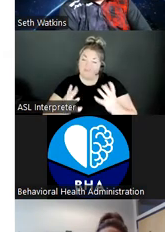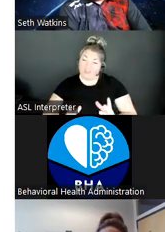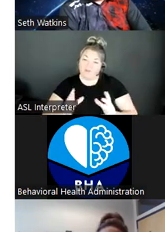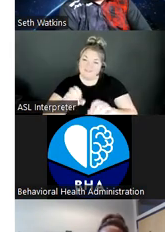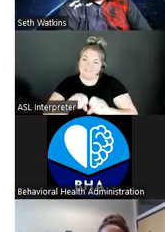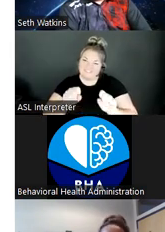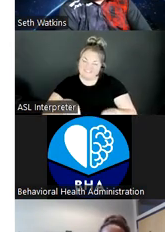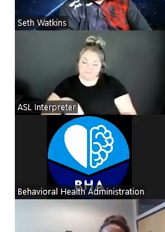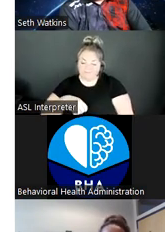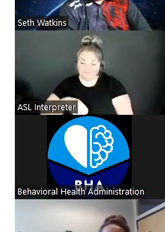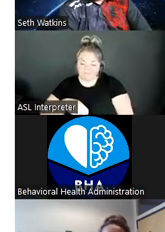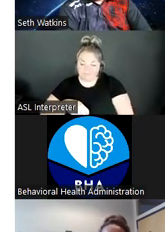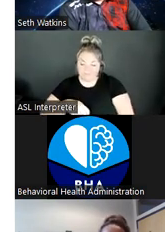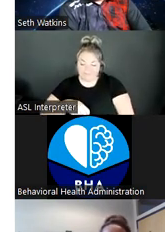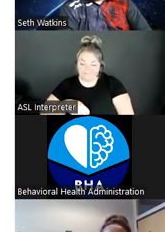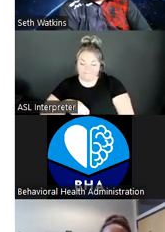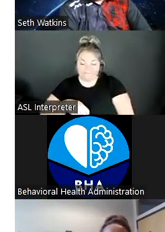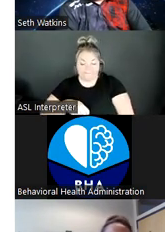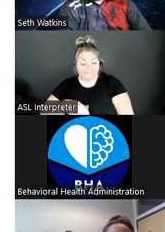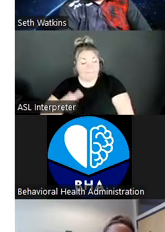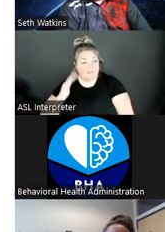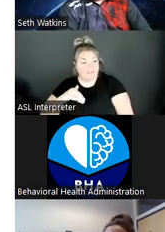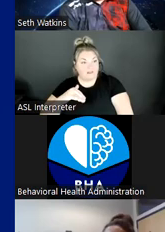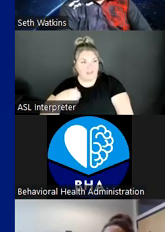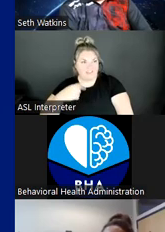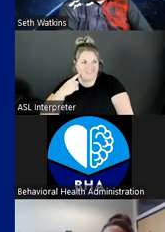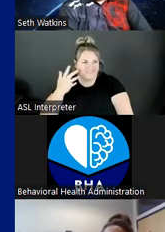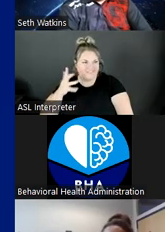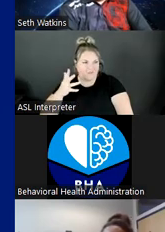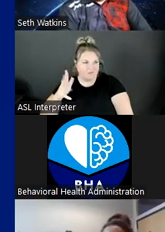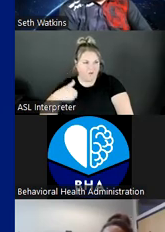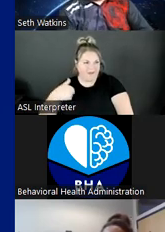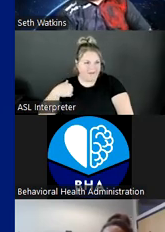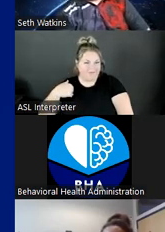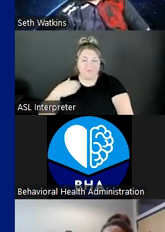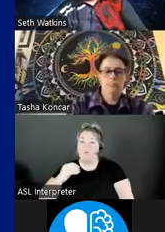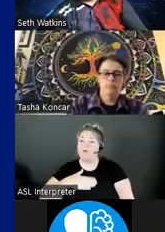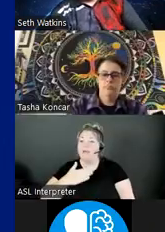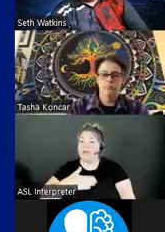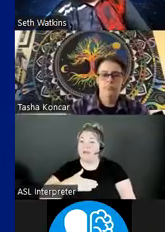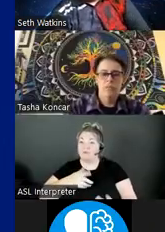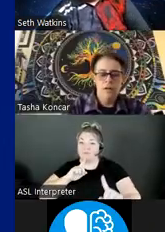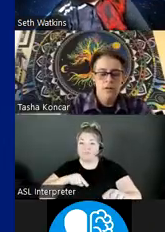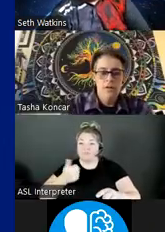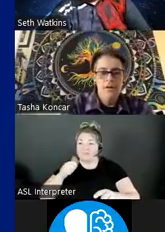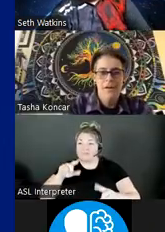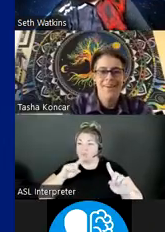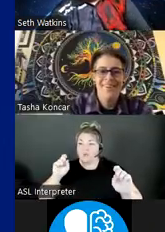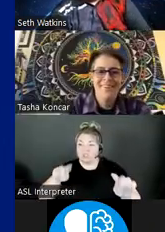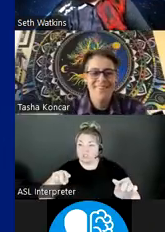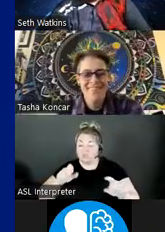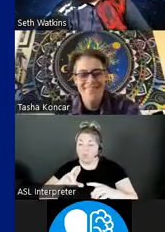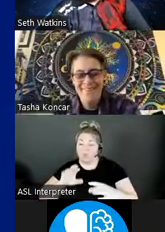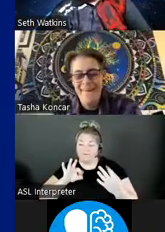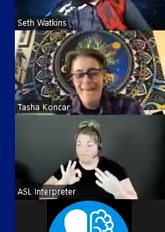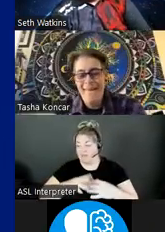system. And next slide, I think that was all I had. So I'm happy to take any questions or